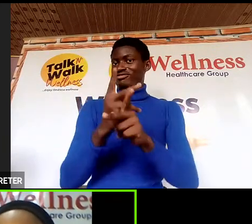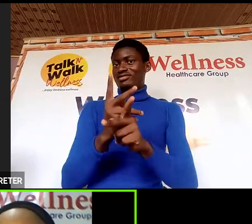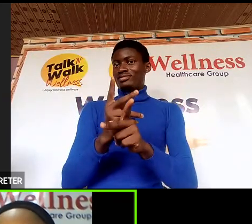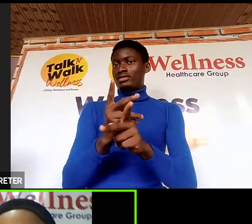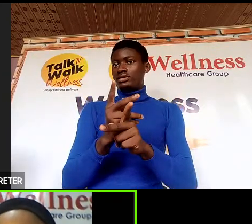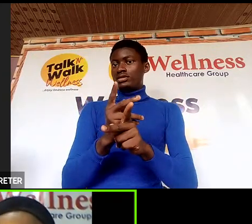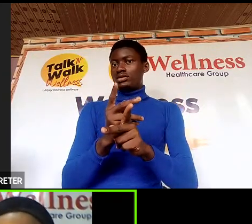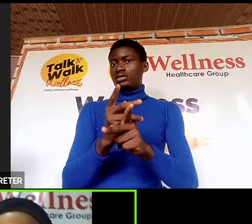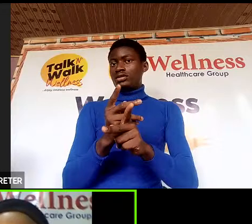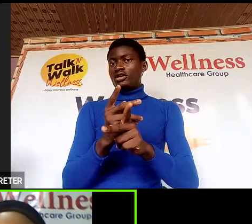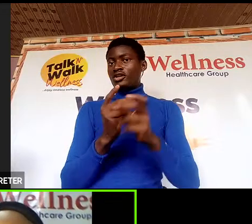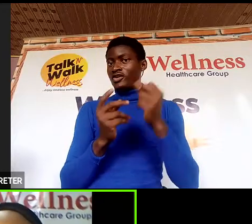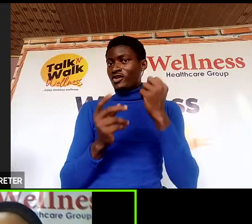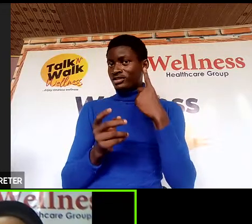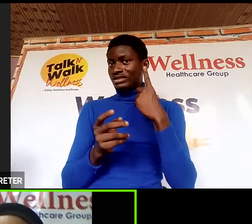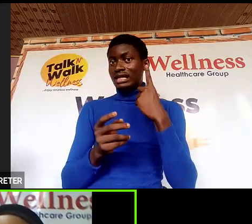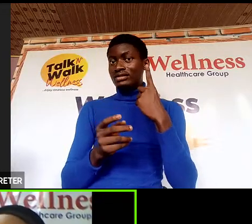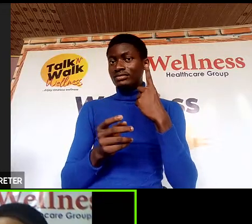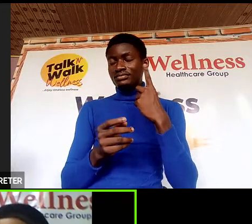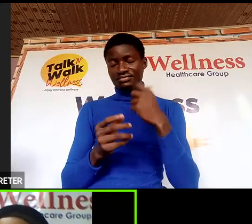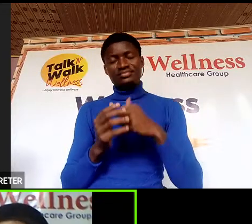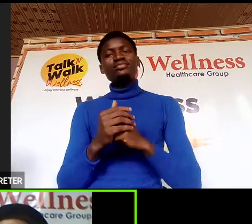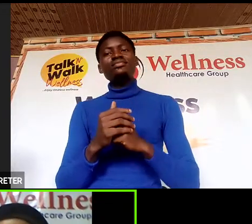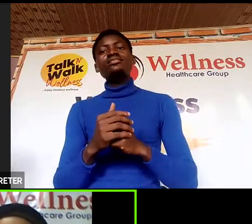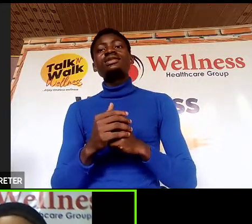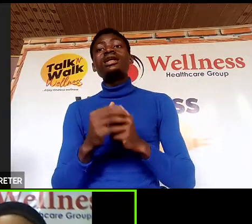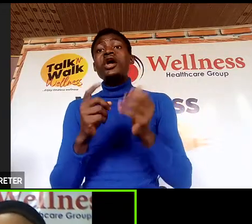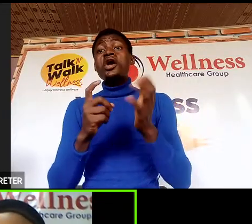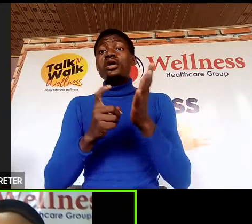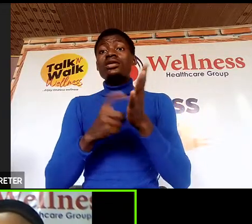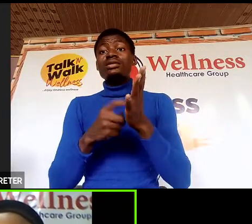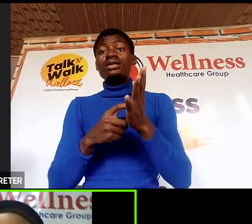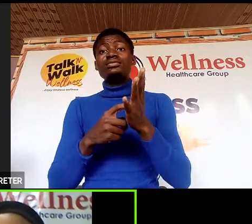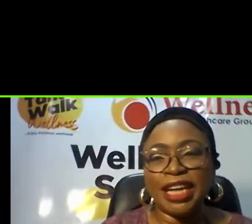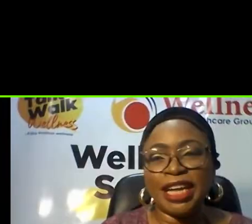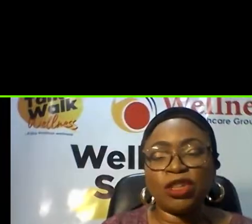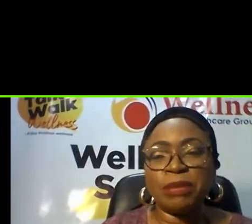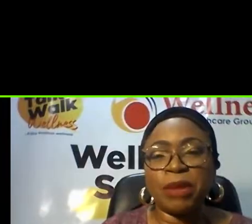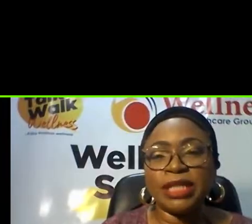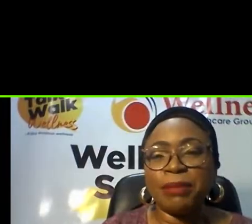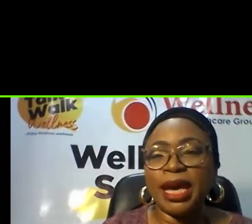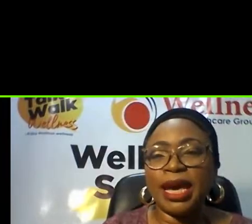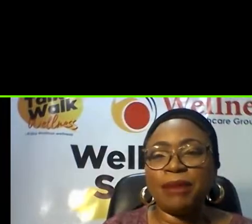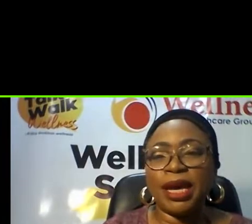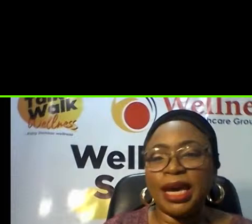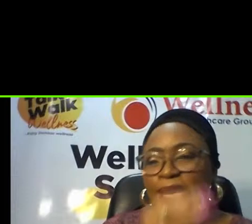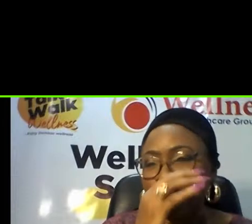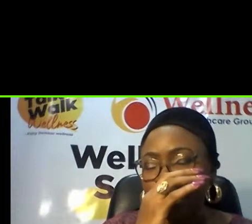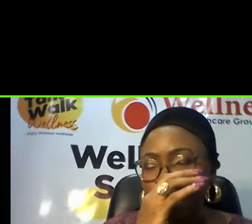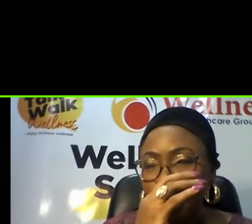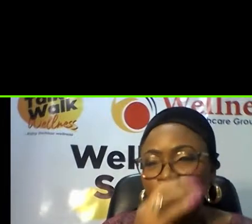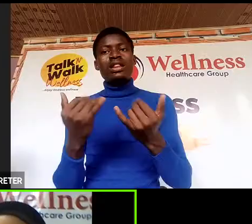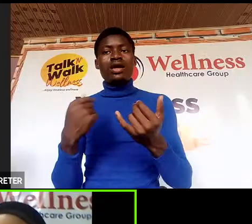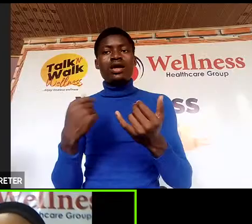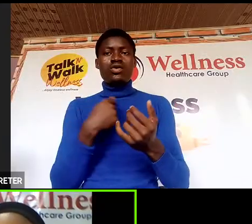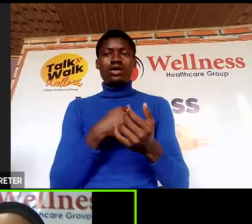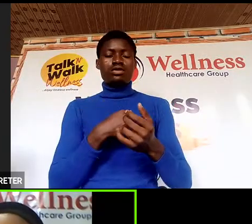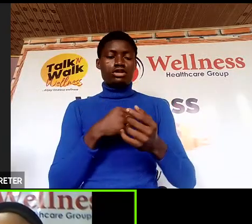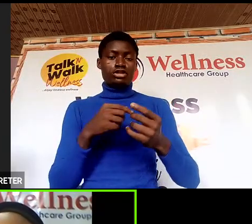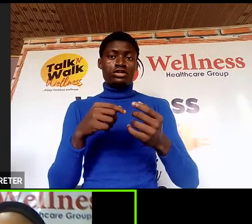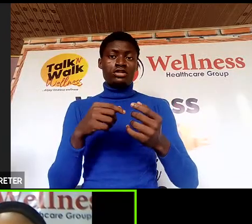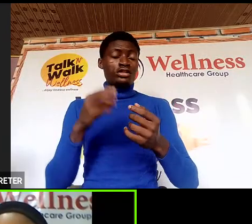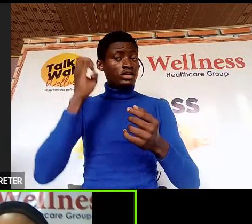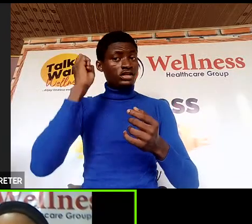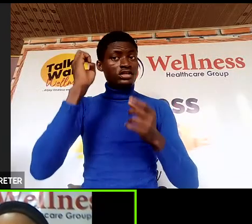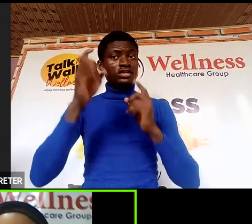Sometimes maybe it's not true as well. He has talked about all kinds of Ponzi schemes, and people do all kinds of